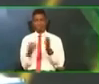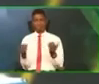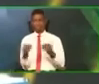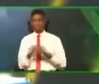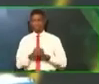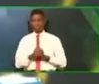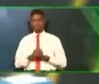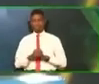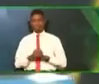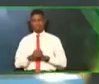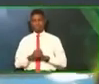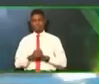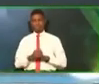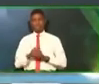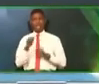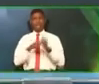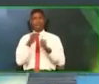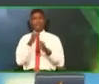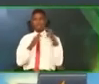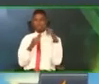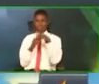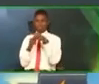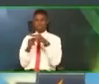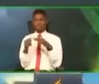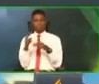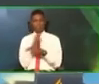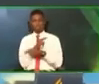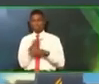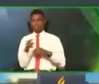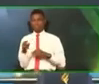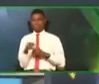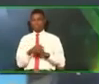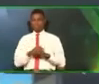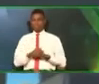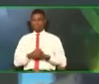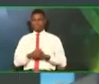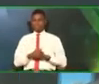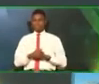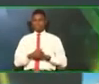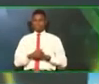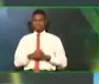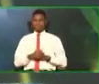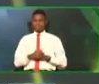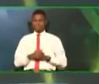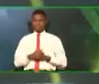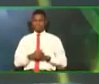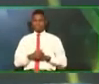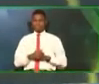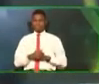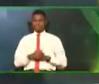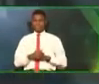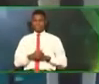Thank you. Just stand here. Everyone, please watch. You stand here, sir. You stand here, sir. Face